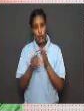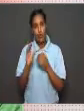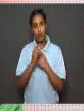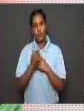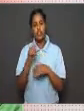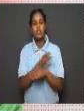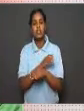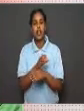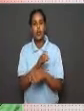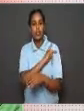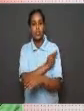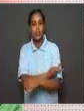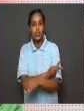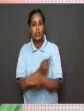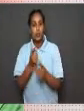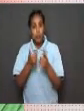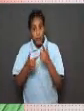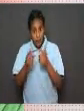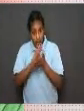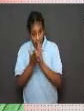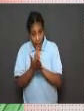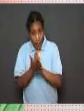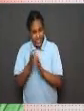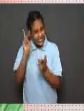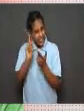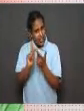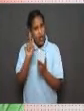cell potential becomes exactly